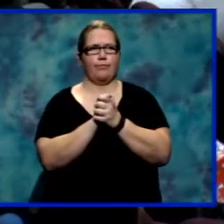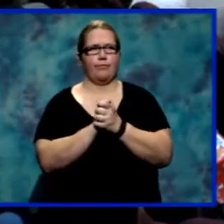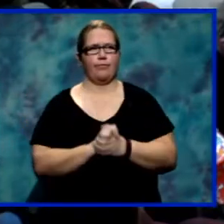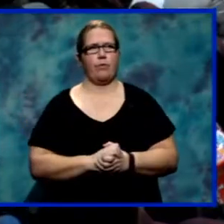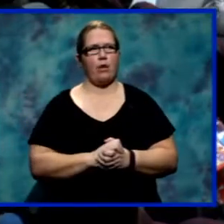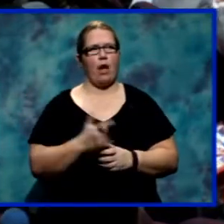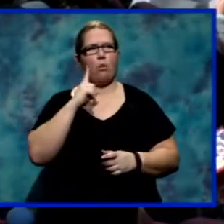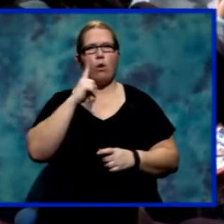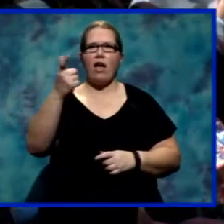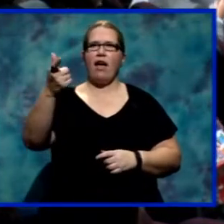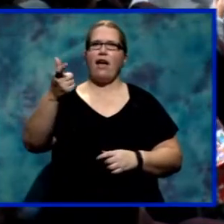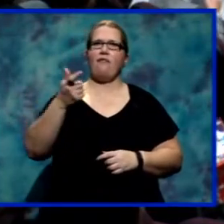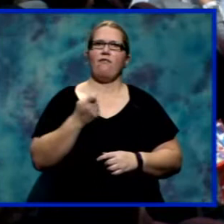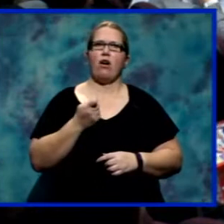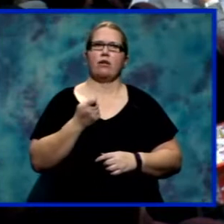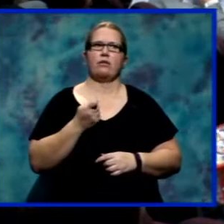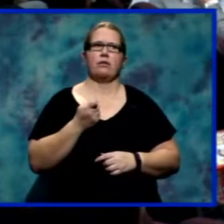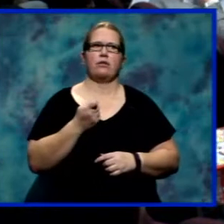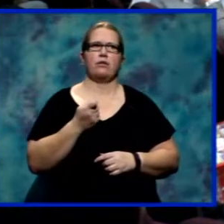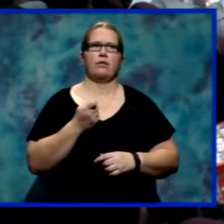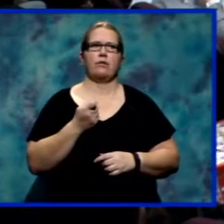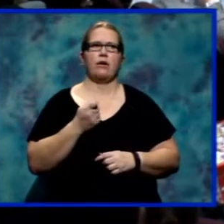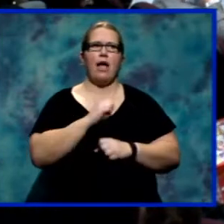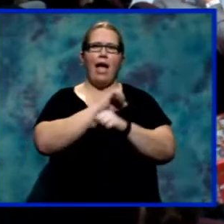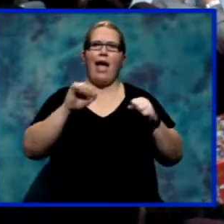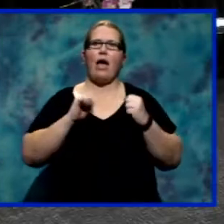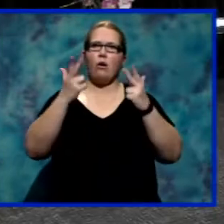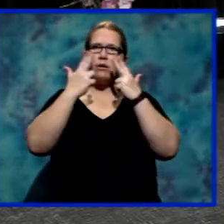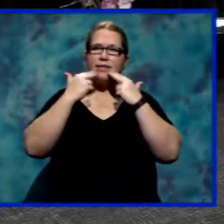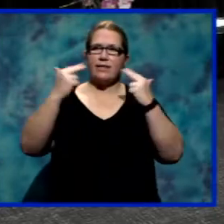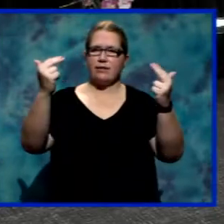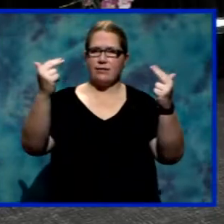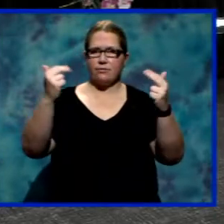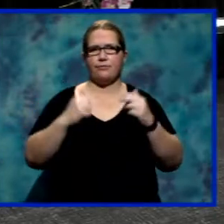I'm going to invite our singers forward.